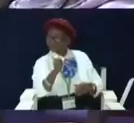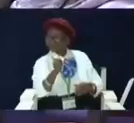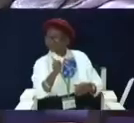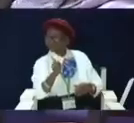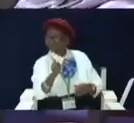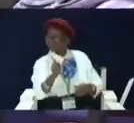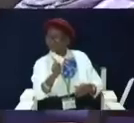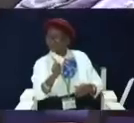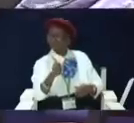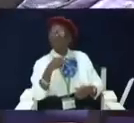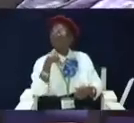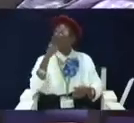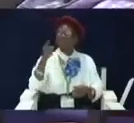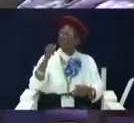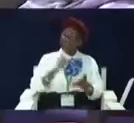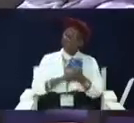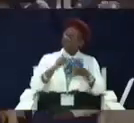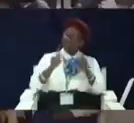digging?